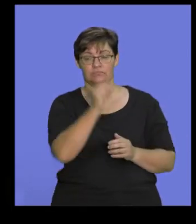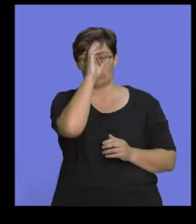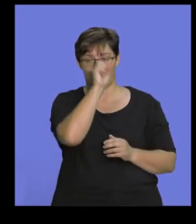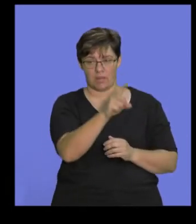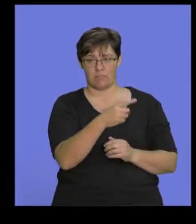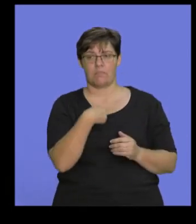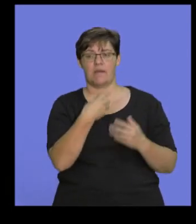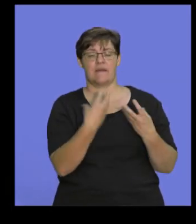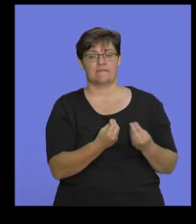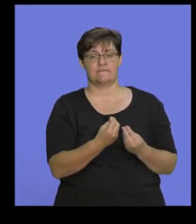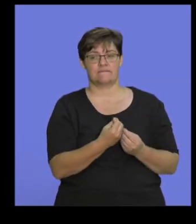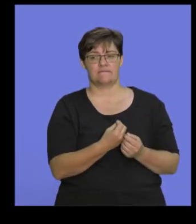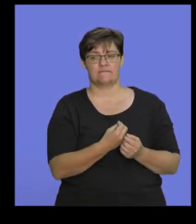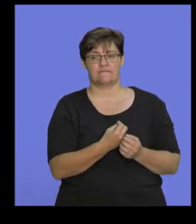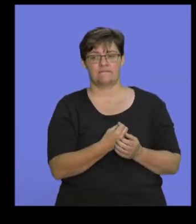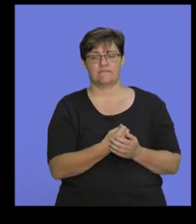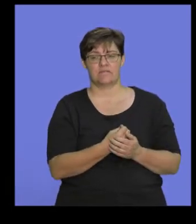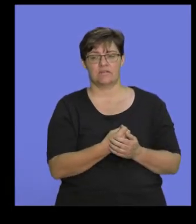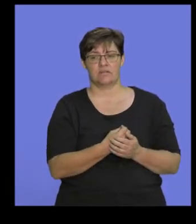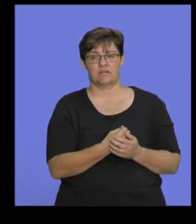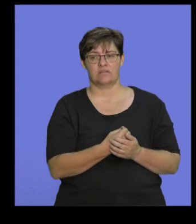Now remember, I have 1